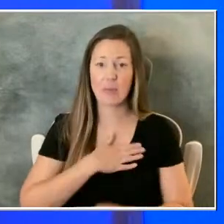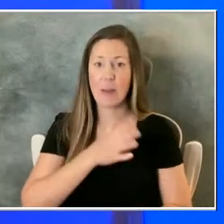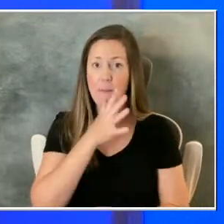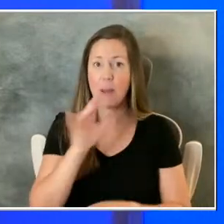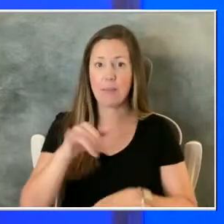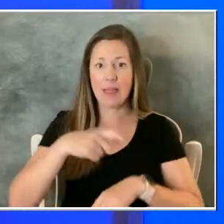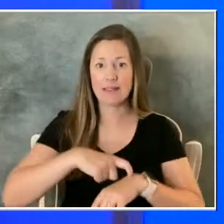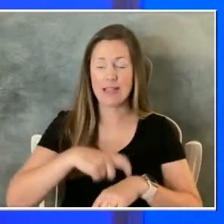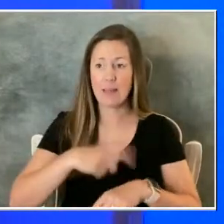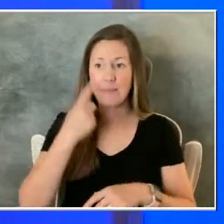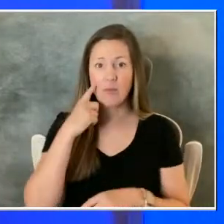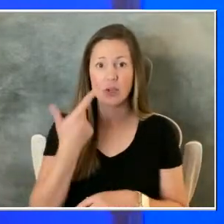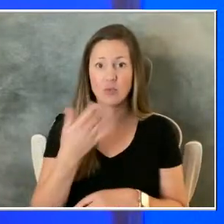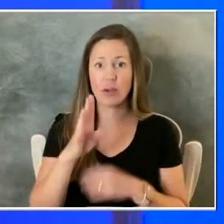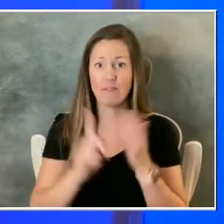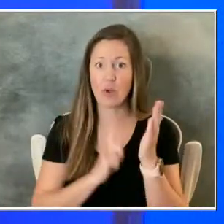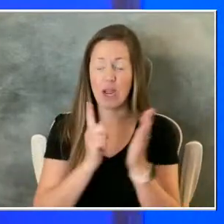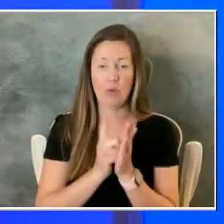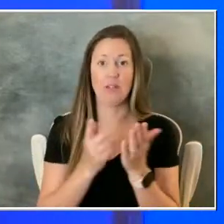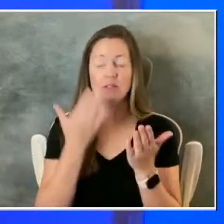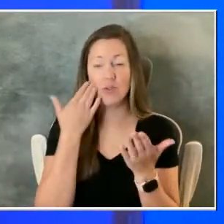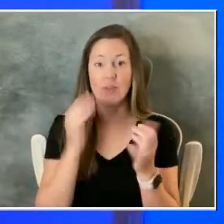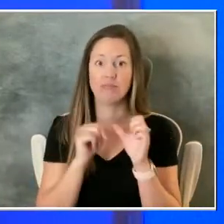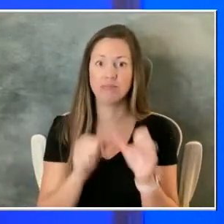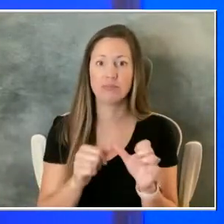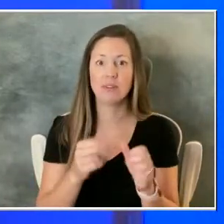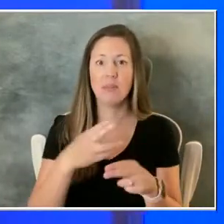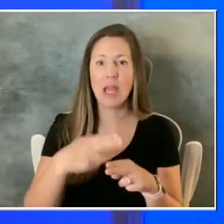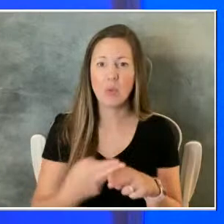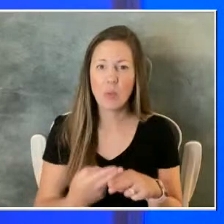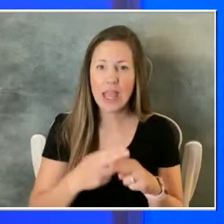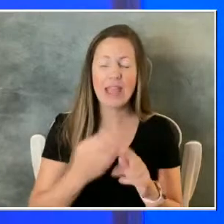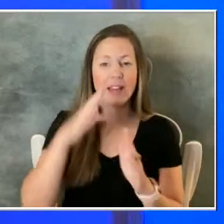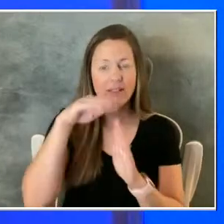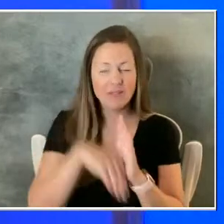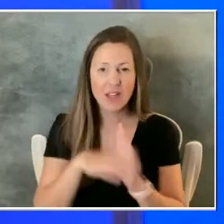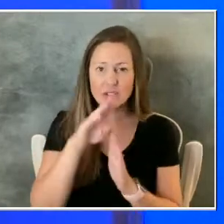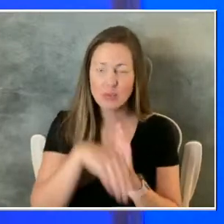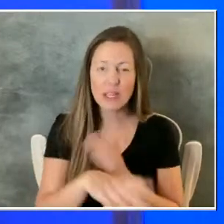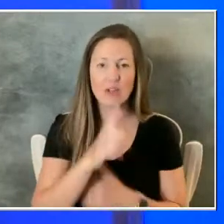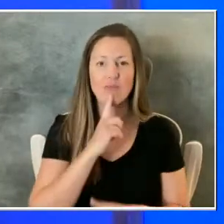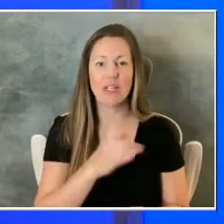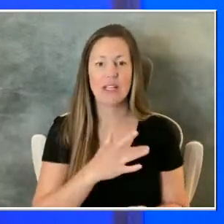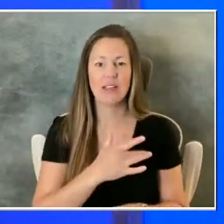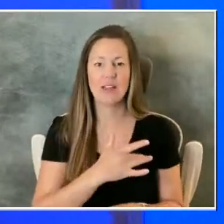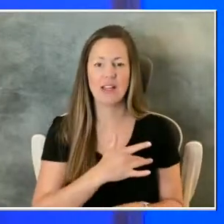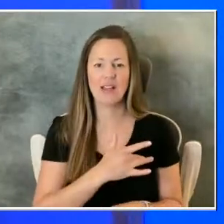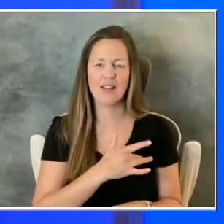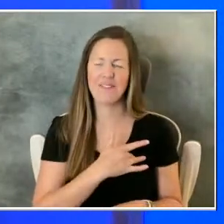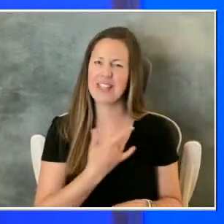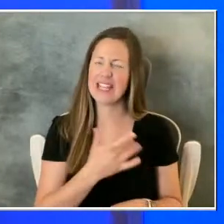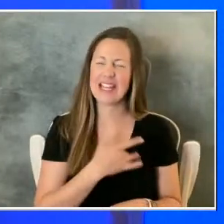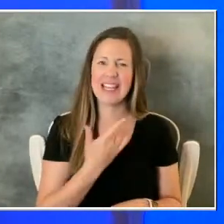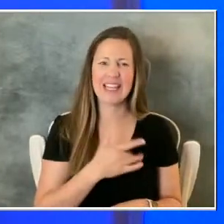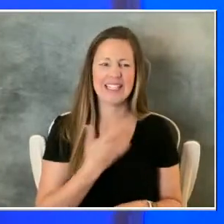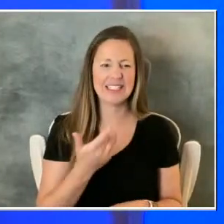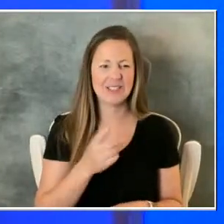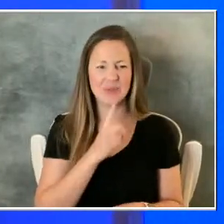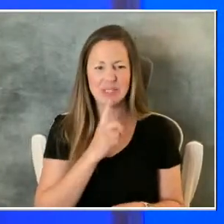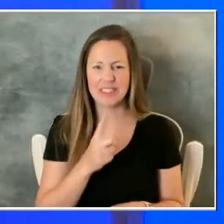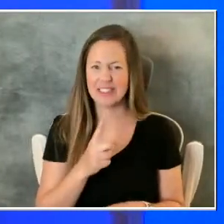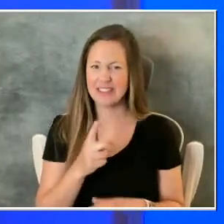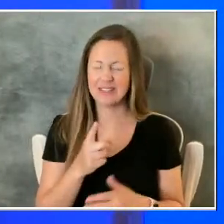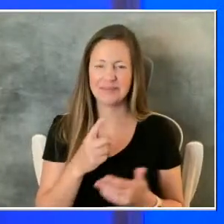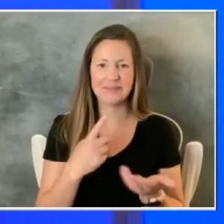But it was challenging because my weight would fluctuate, my feelings wouldn't. Just like I said, strong days I was